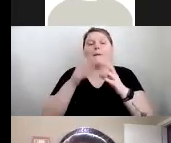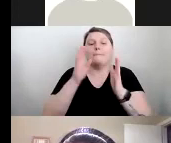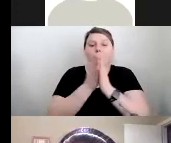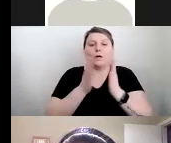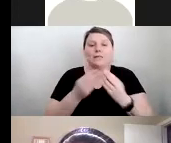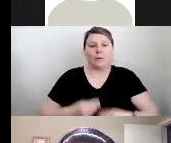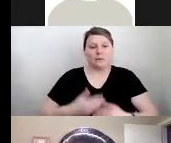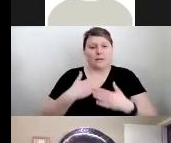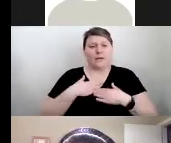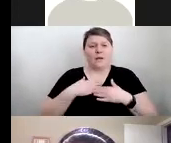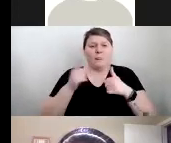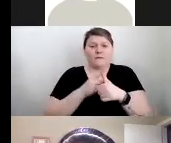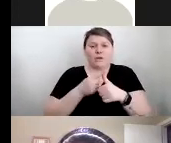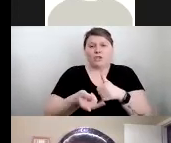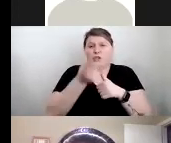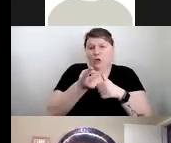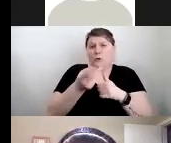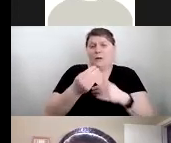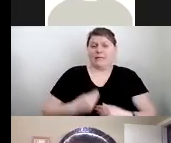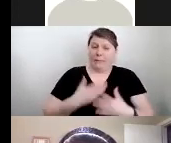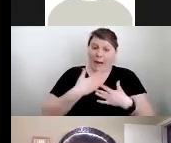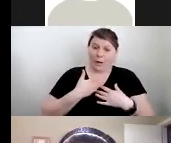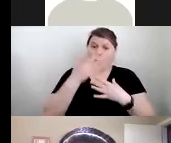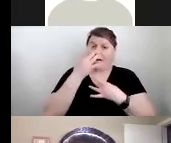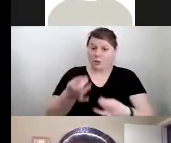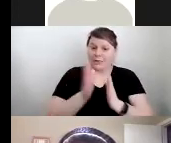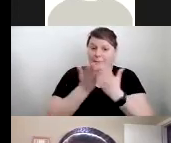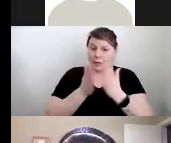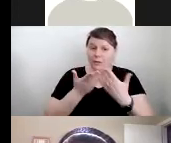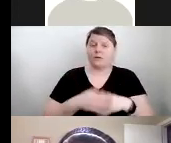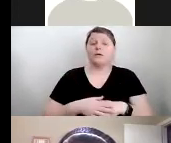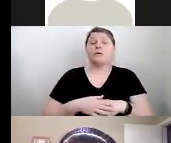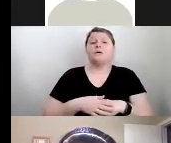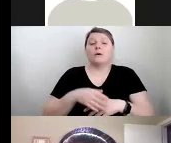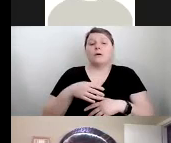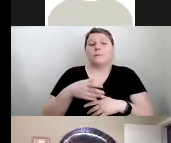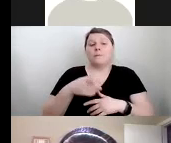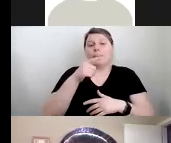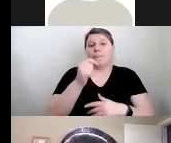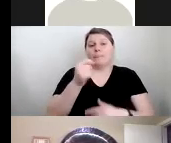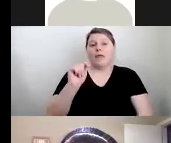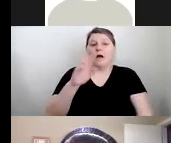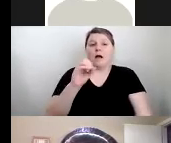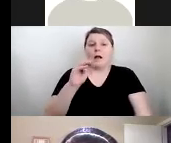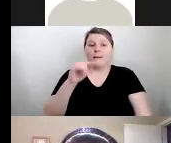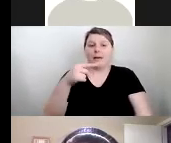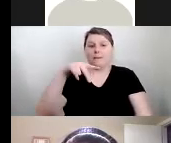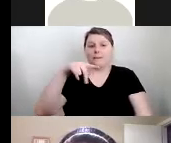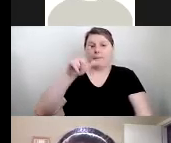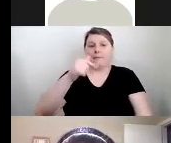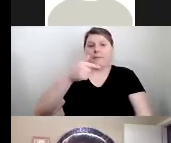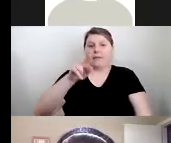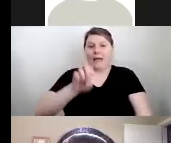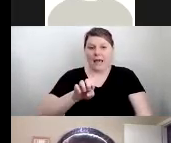are extremely inspiring books, or at least interesting books. The Coming Plague this inspired Bill Clinton. So it's kind of an